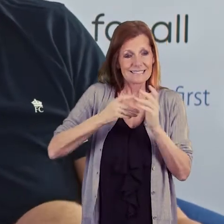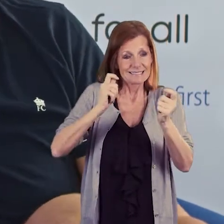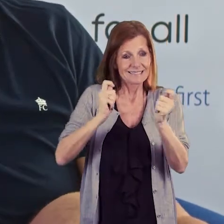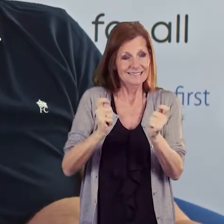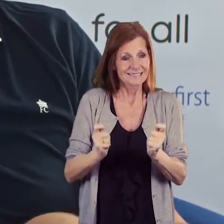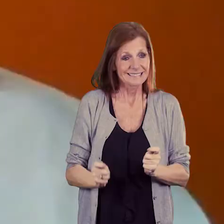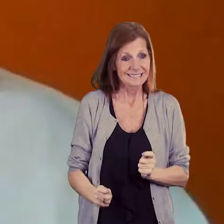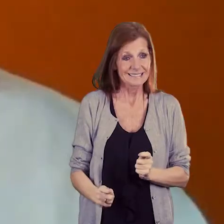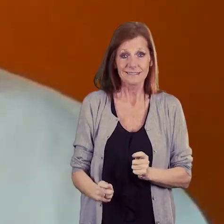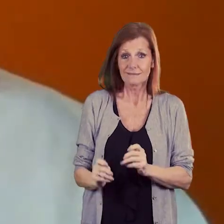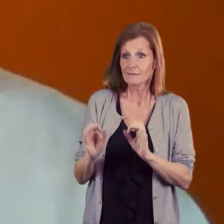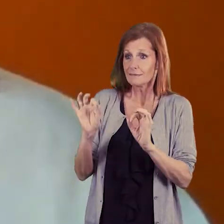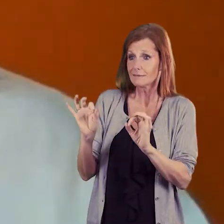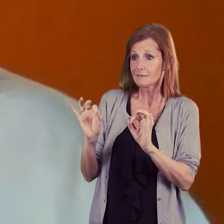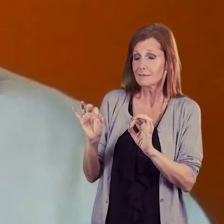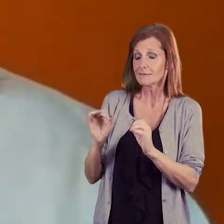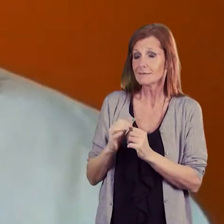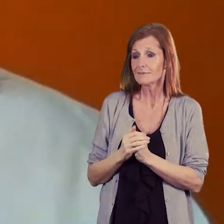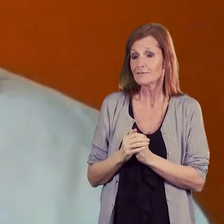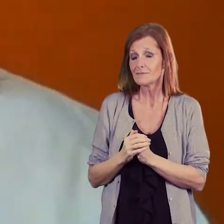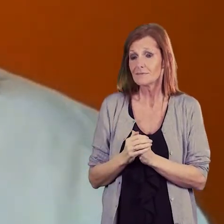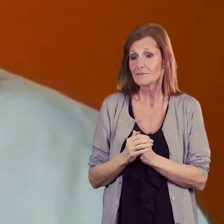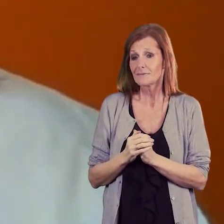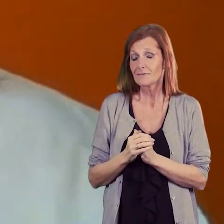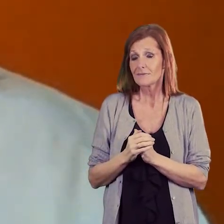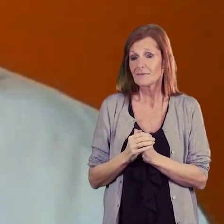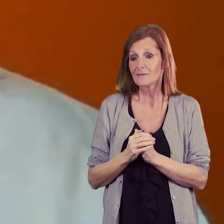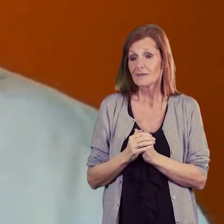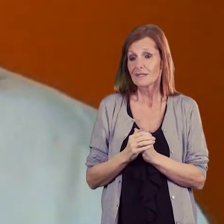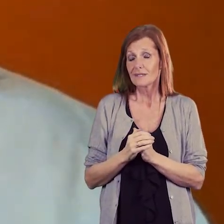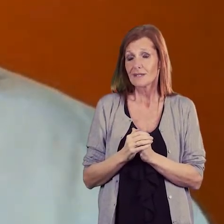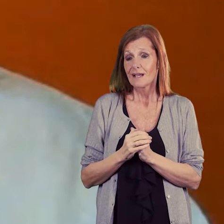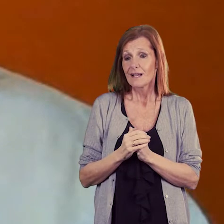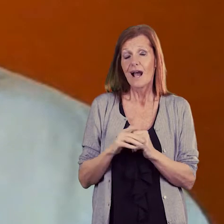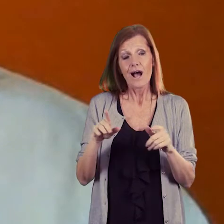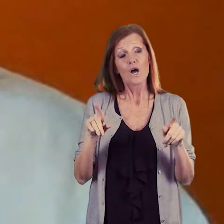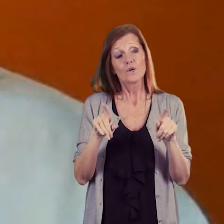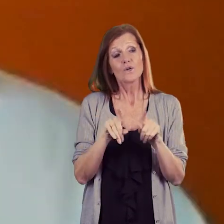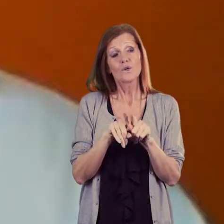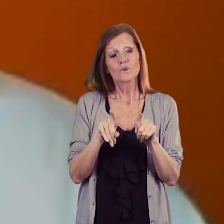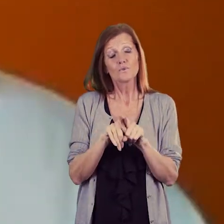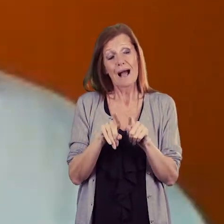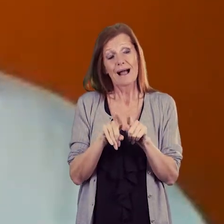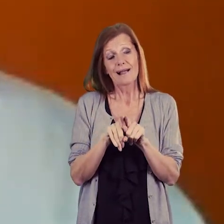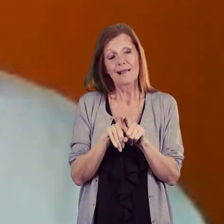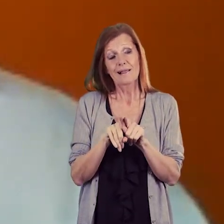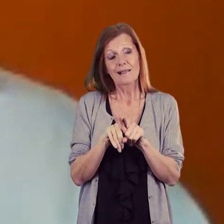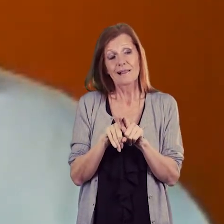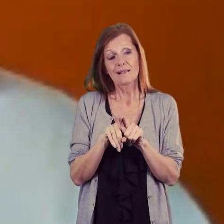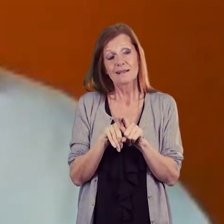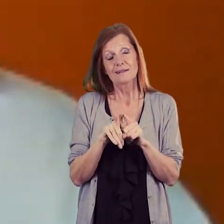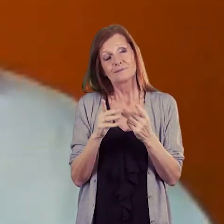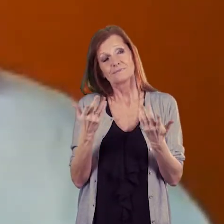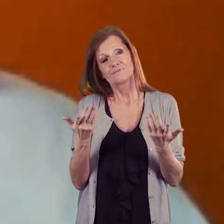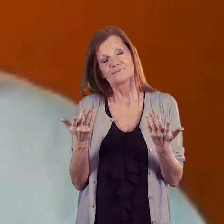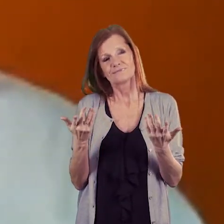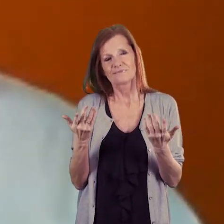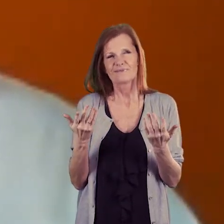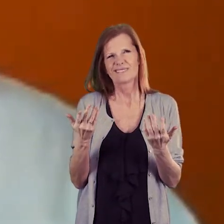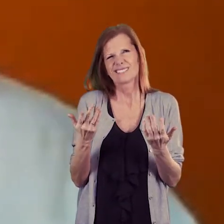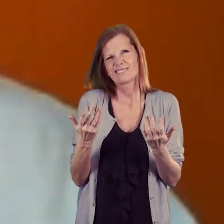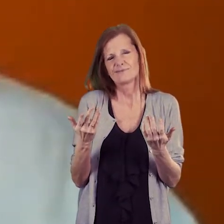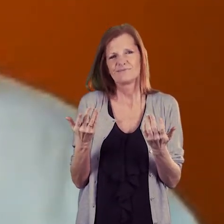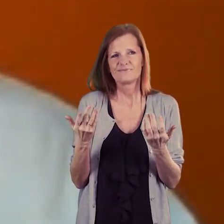people with disabilities. Yeah. Most advice, and we did, and also we did it was in old